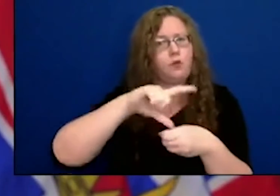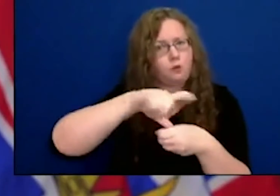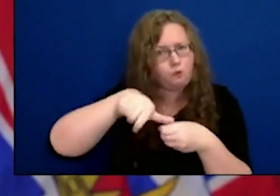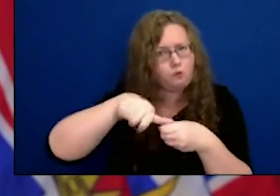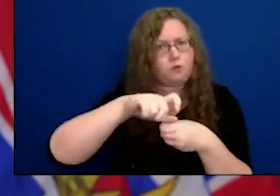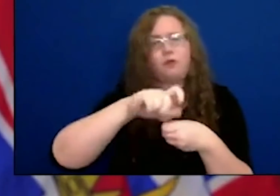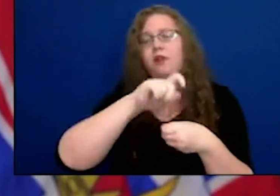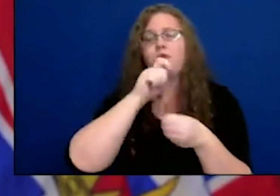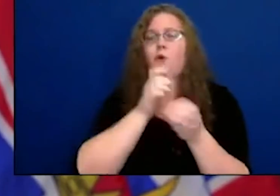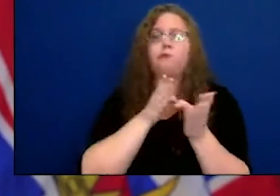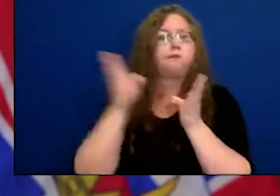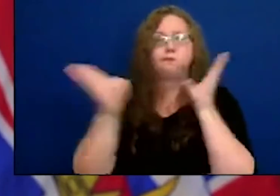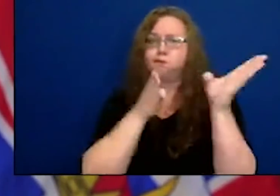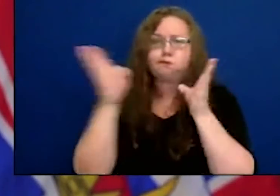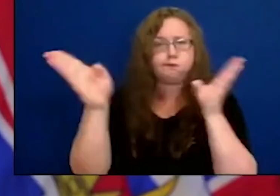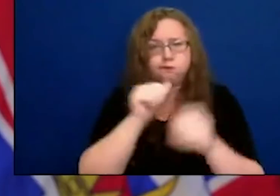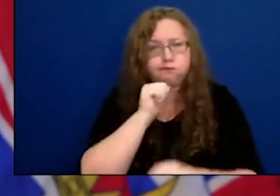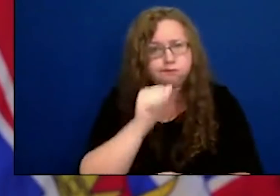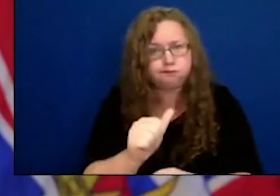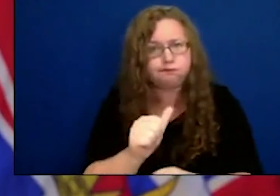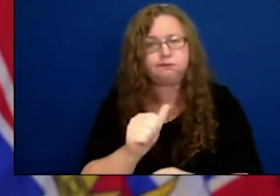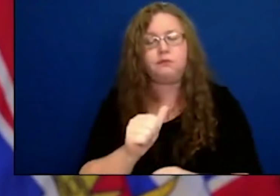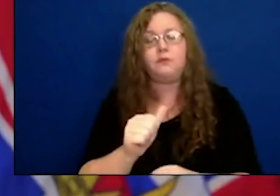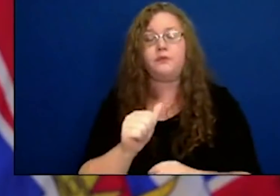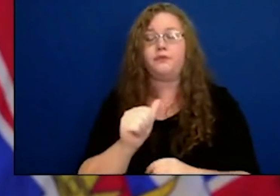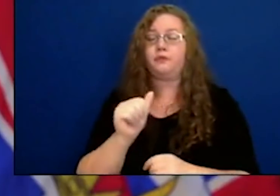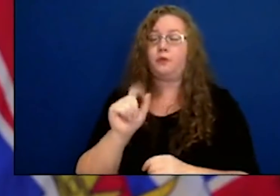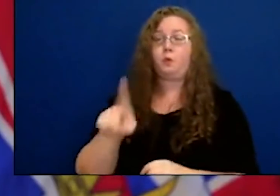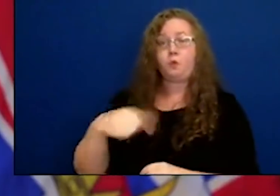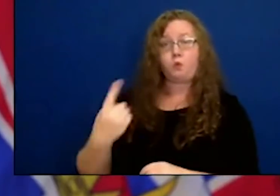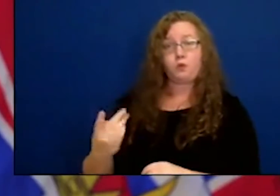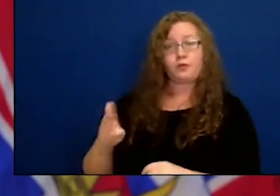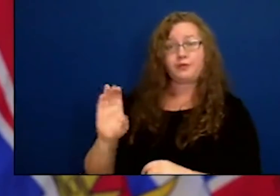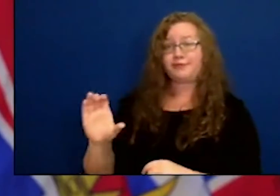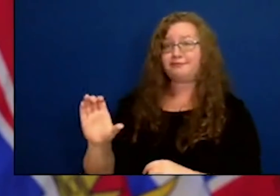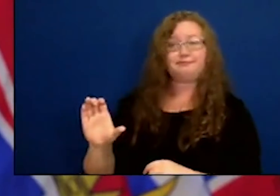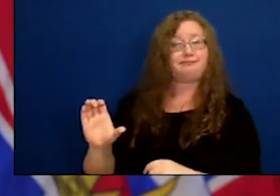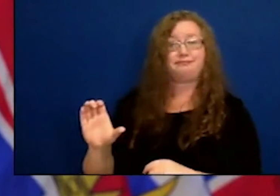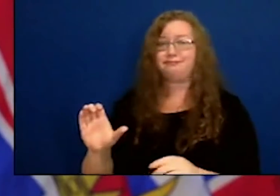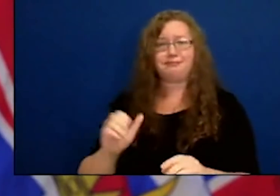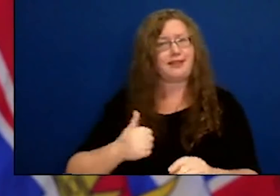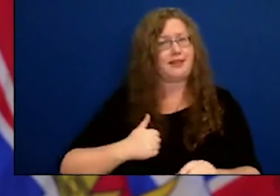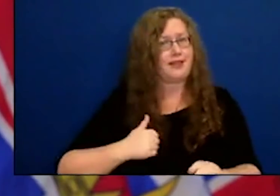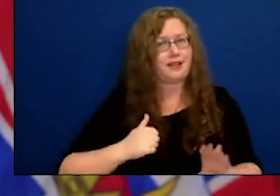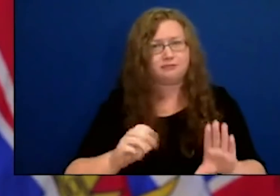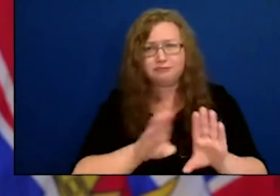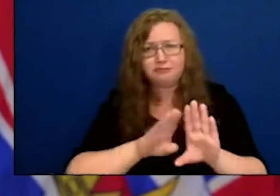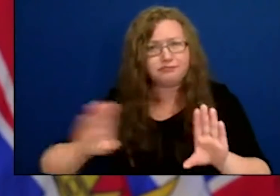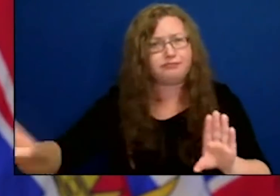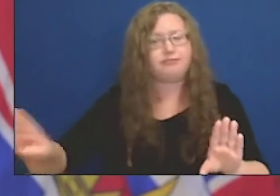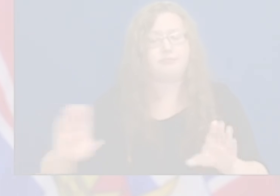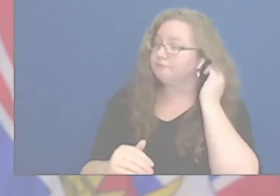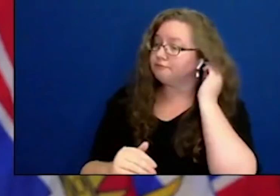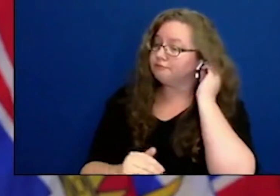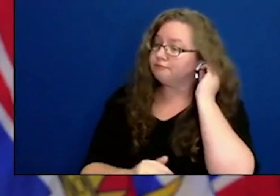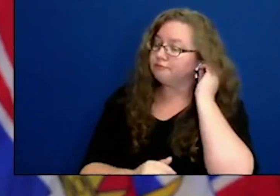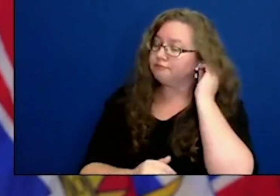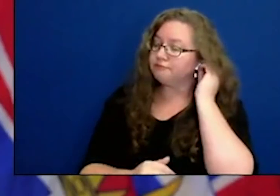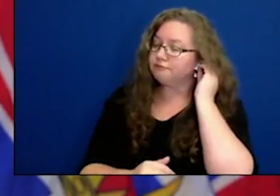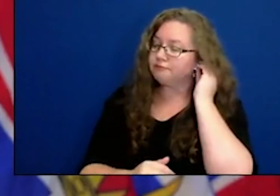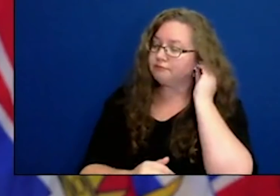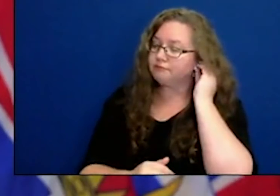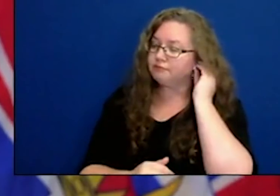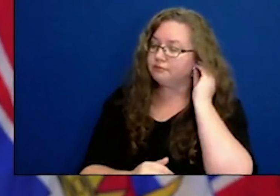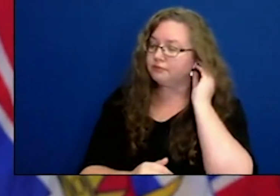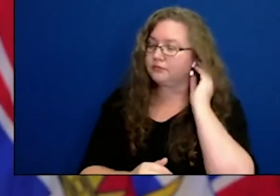Canada, and my counterparts across the country are giving that same message. But these are strategies that we are certainly looking at nationally. Just in terms